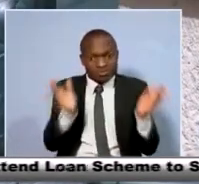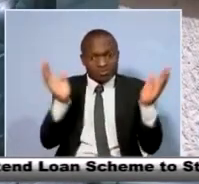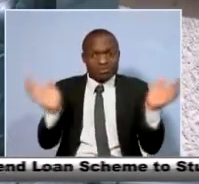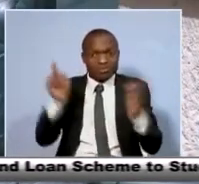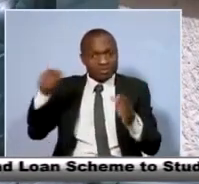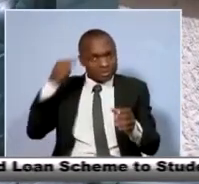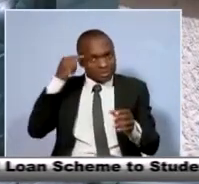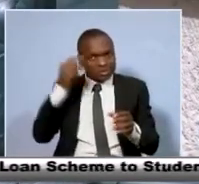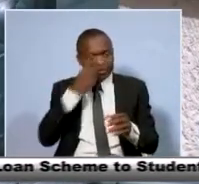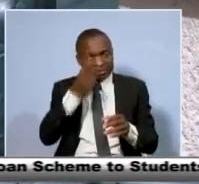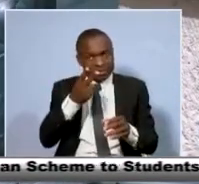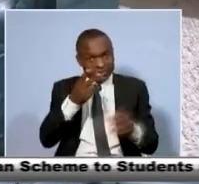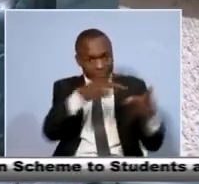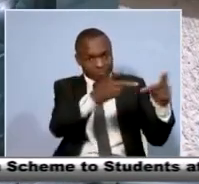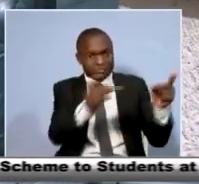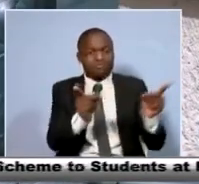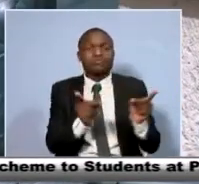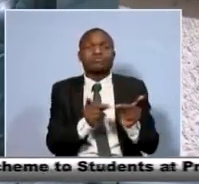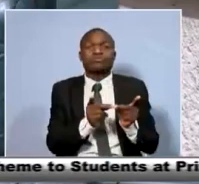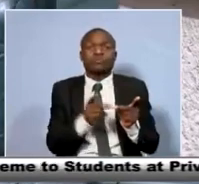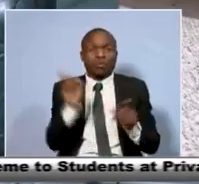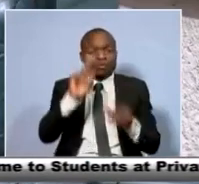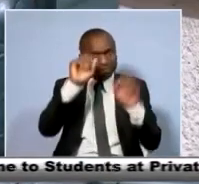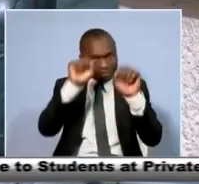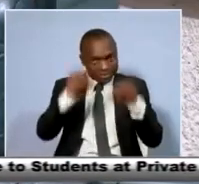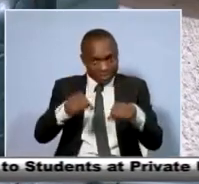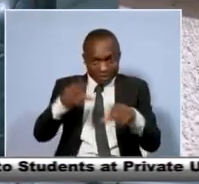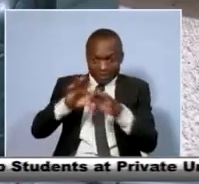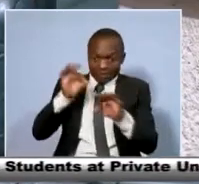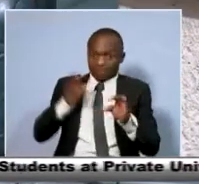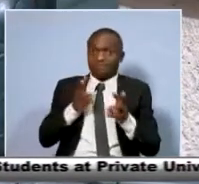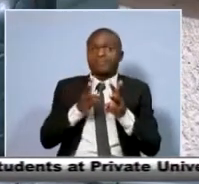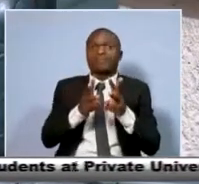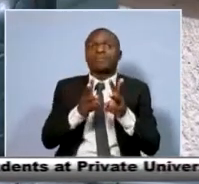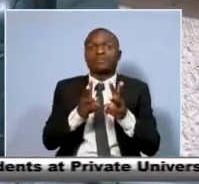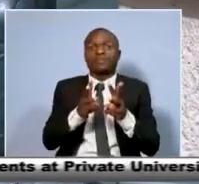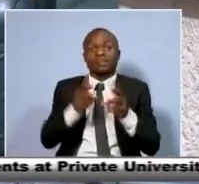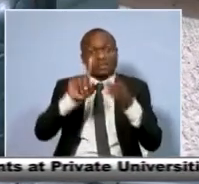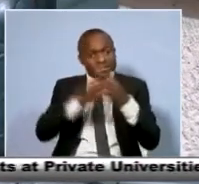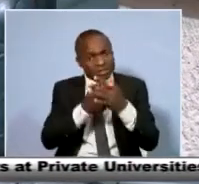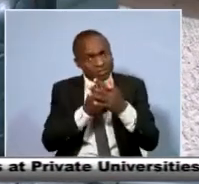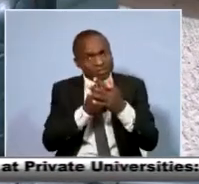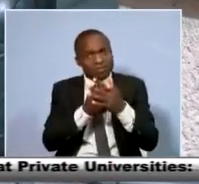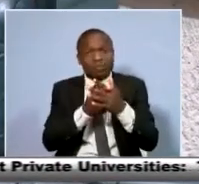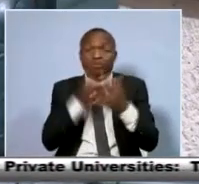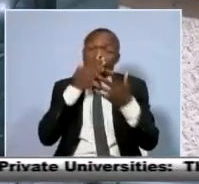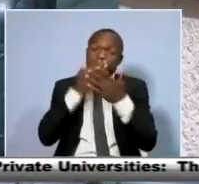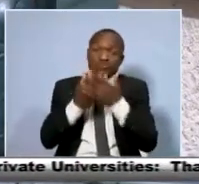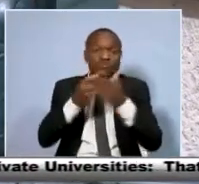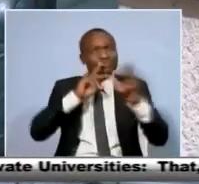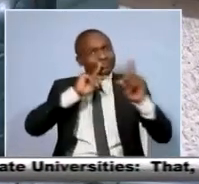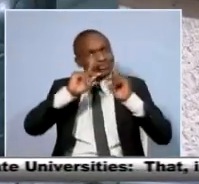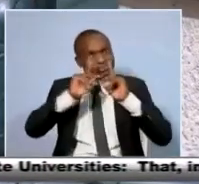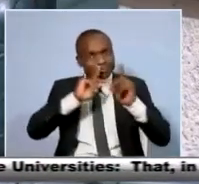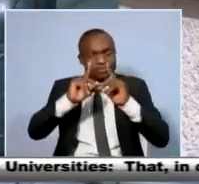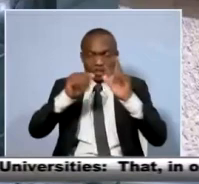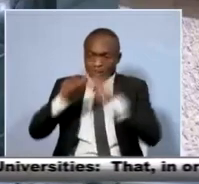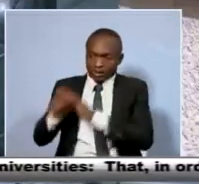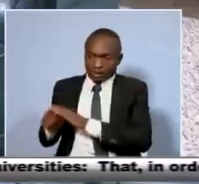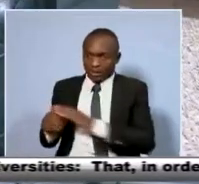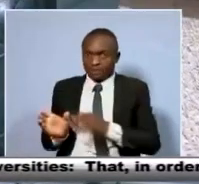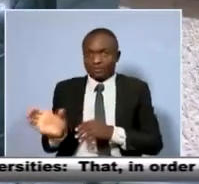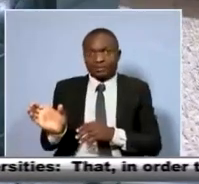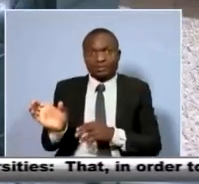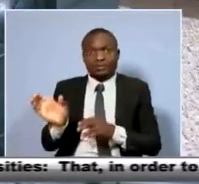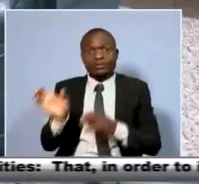government to look at it from a position where they can find a way of beginning a discussion with the private sector